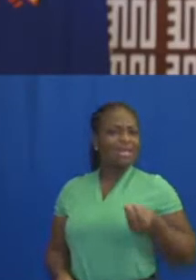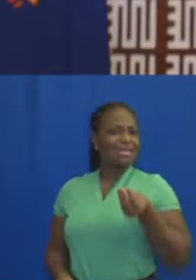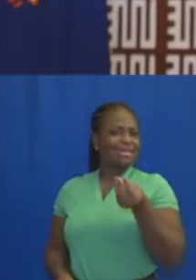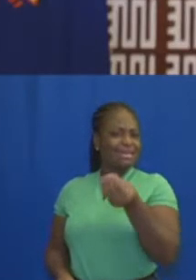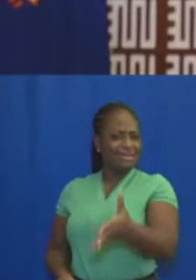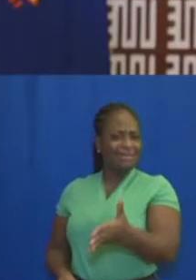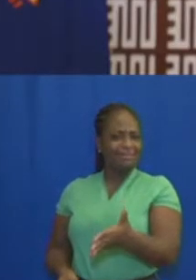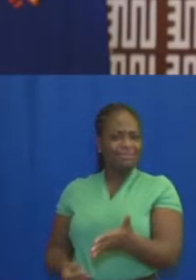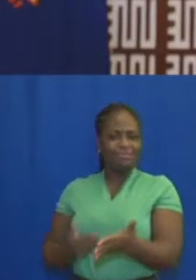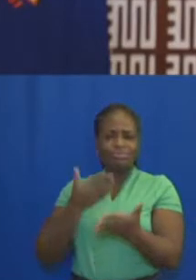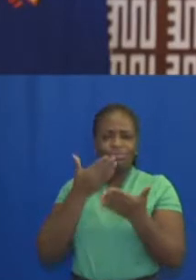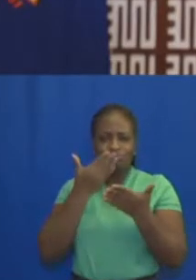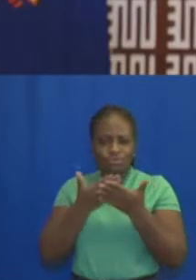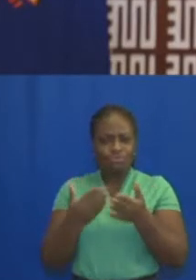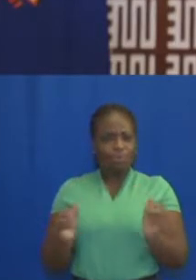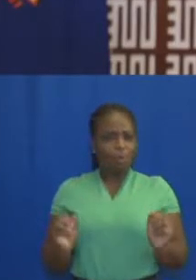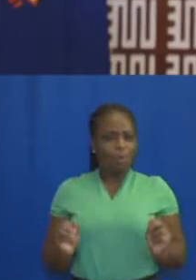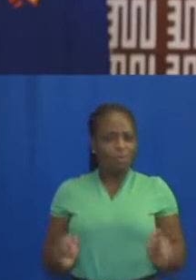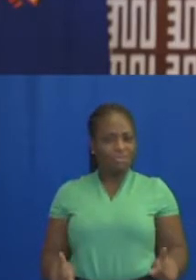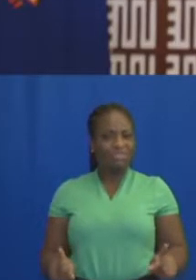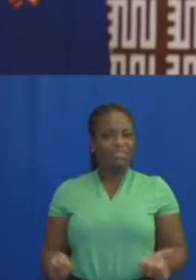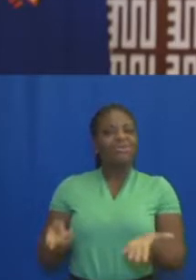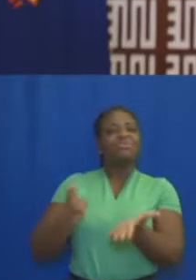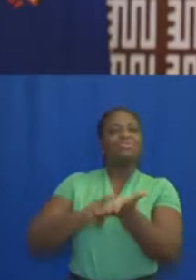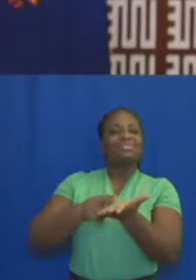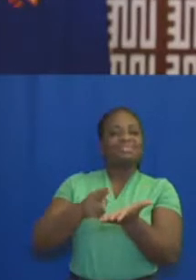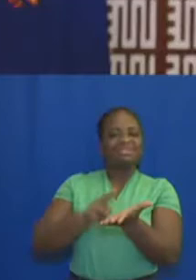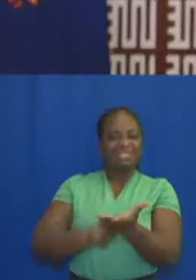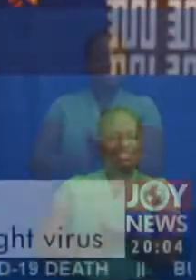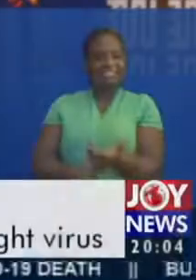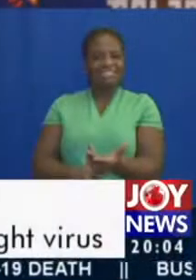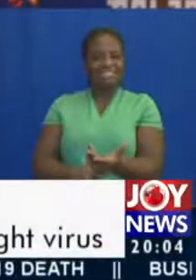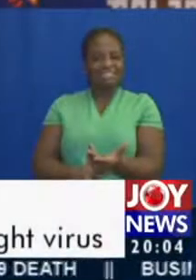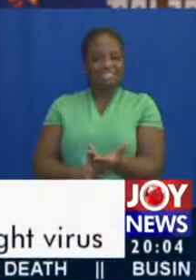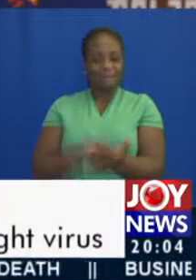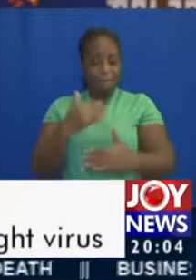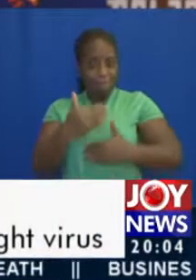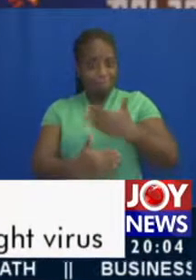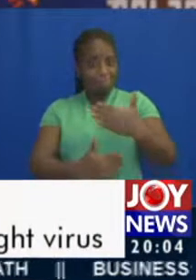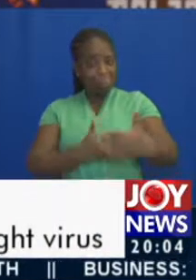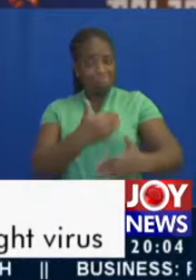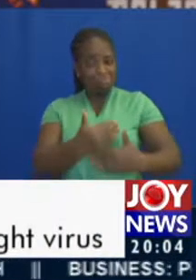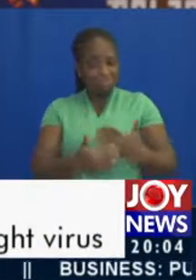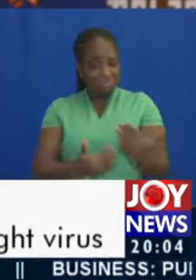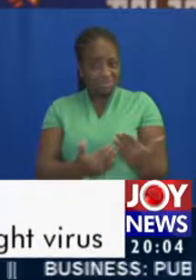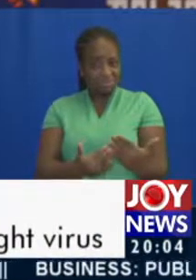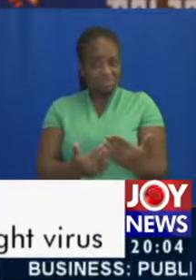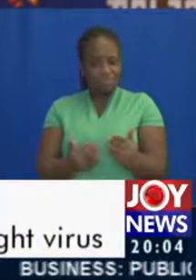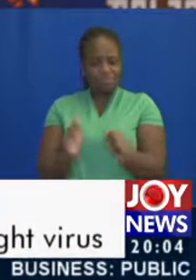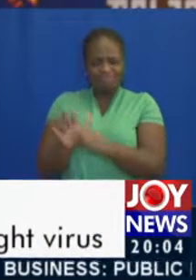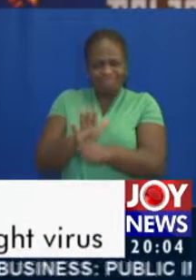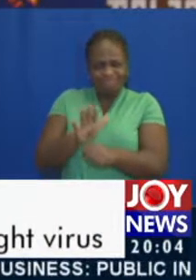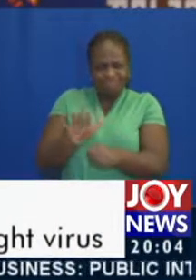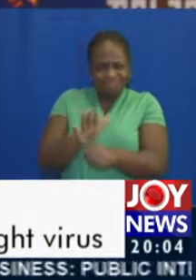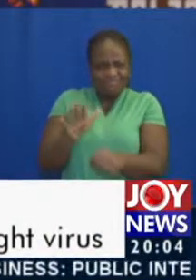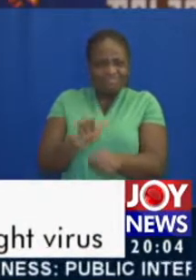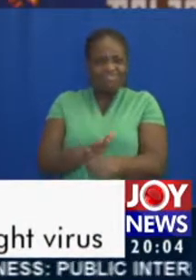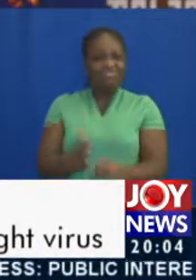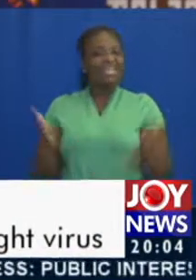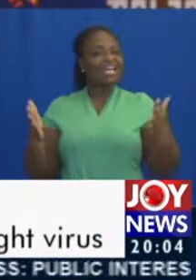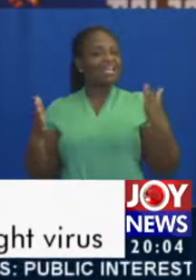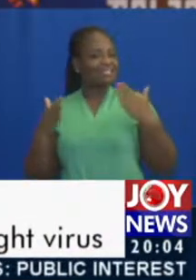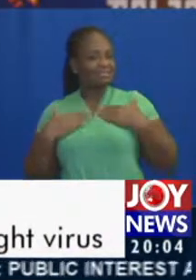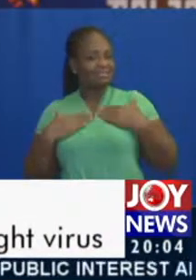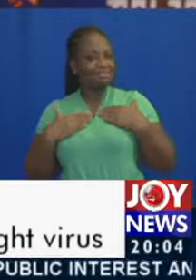unfettered opportunity to register, a process that was fully embraced by the